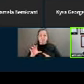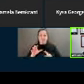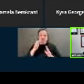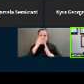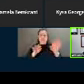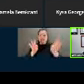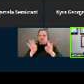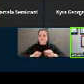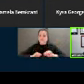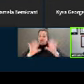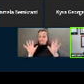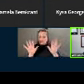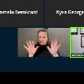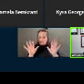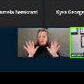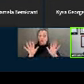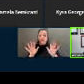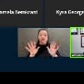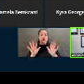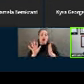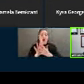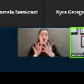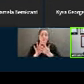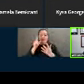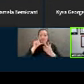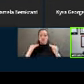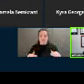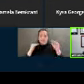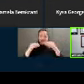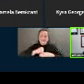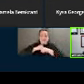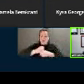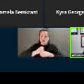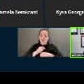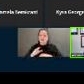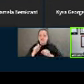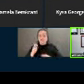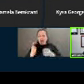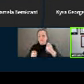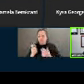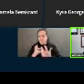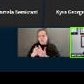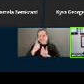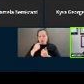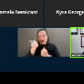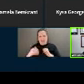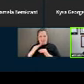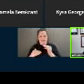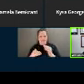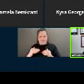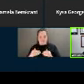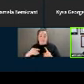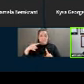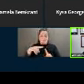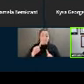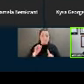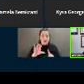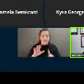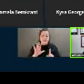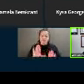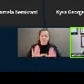point, options to enhance security in a manner that's tailorable to the needs of any facility. And it can also serve as a great single source because